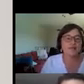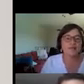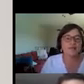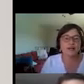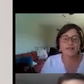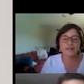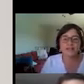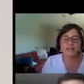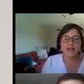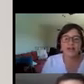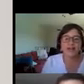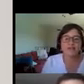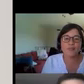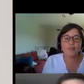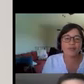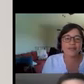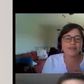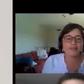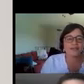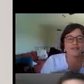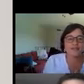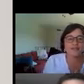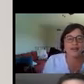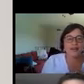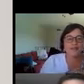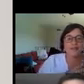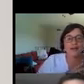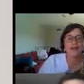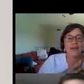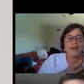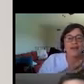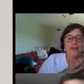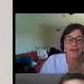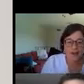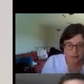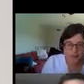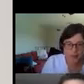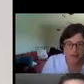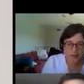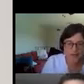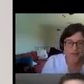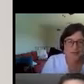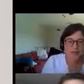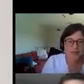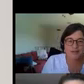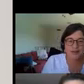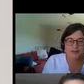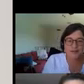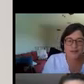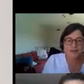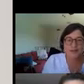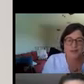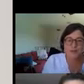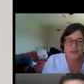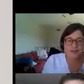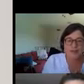at Ventura College identify? And remember, this is a survey of my heritage speakers. So these are all